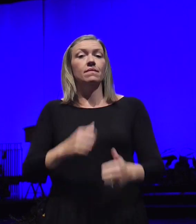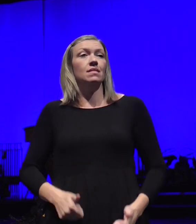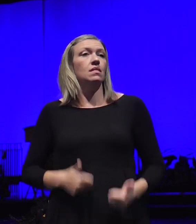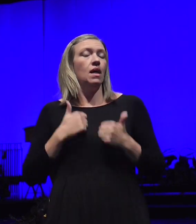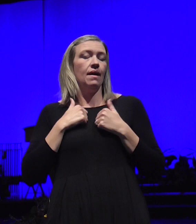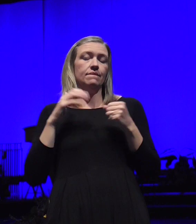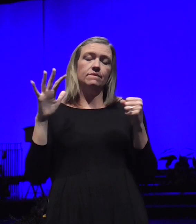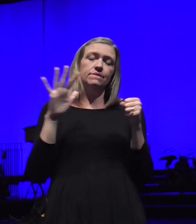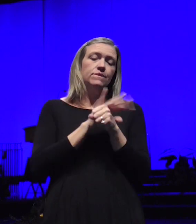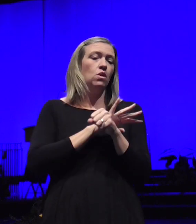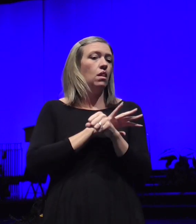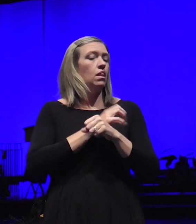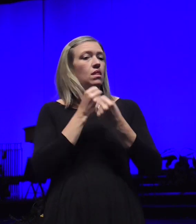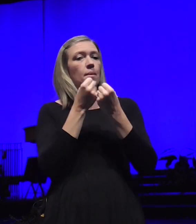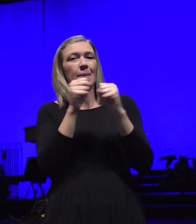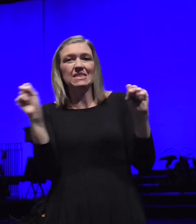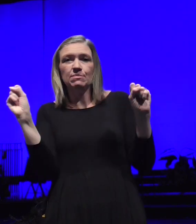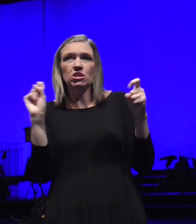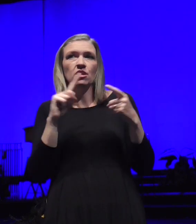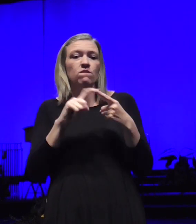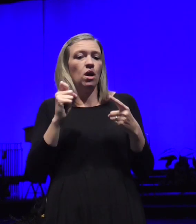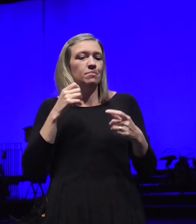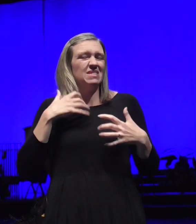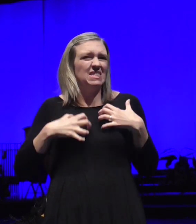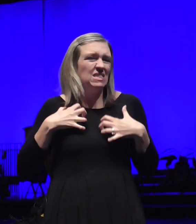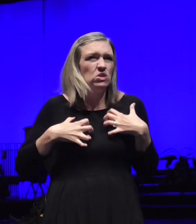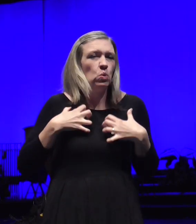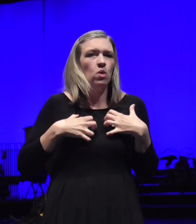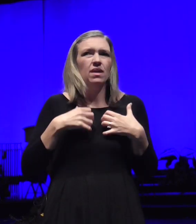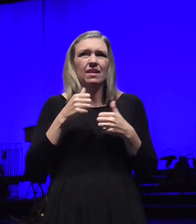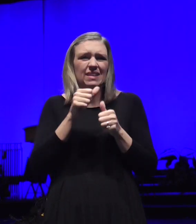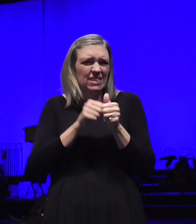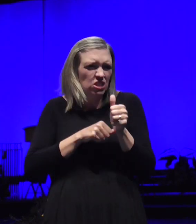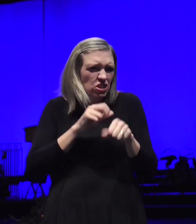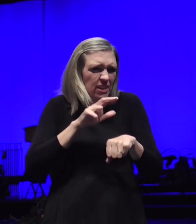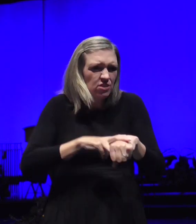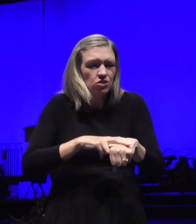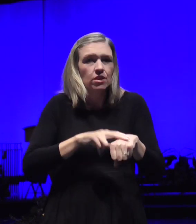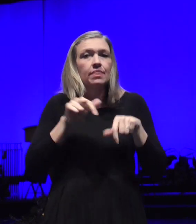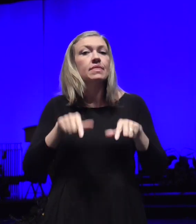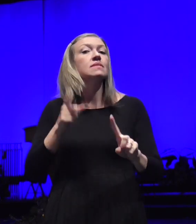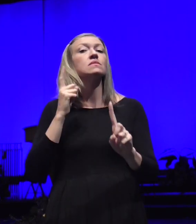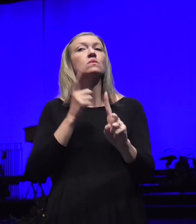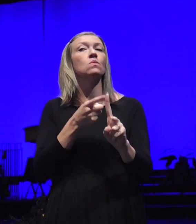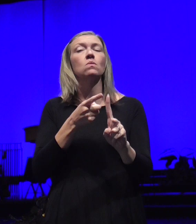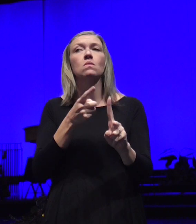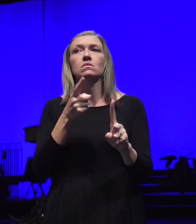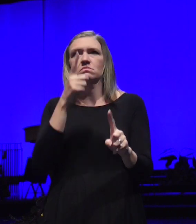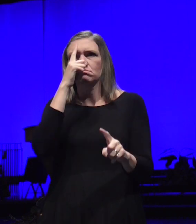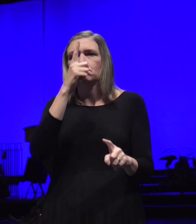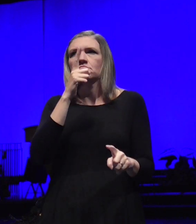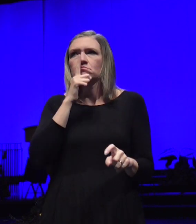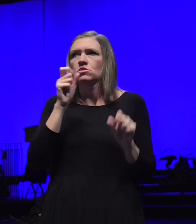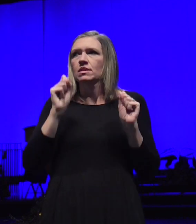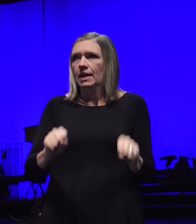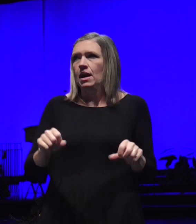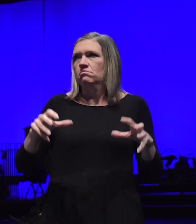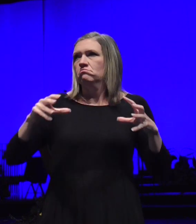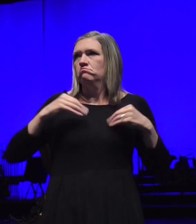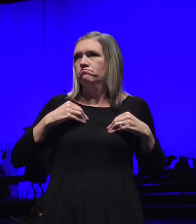emancipation from all discord of every nature, and that this goal is sure to be obtained by